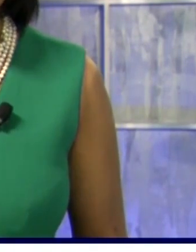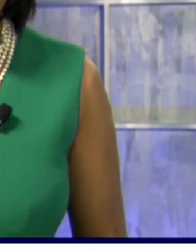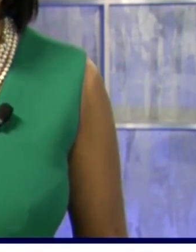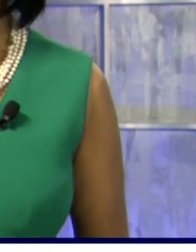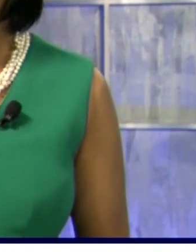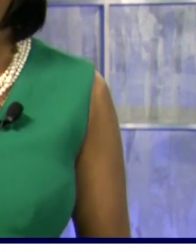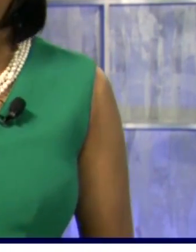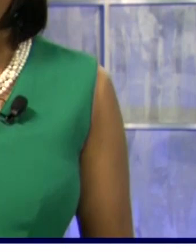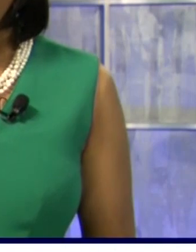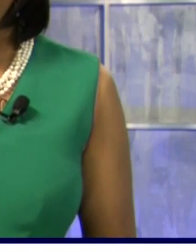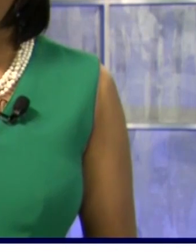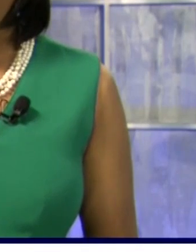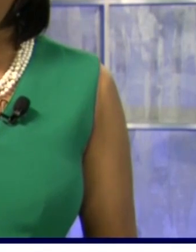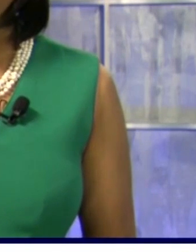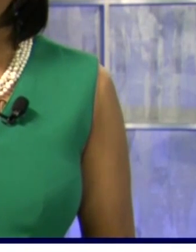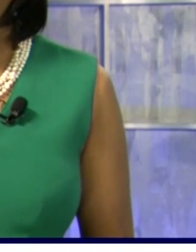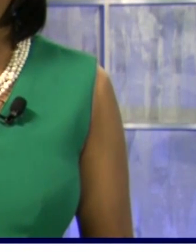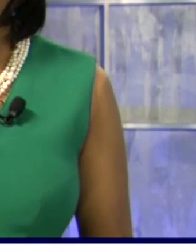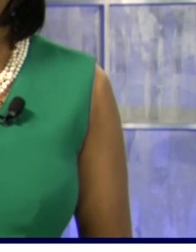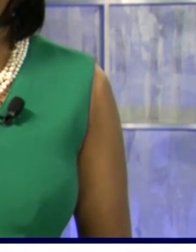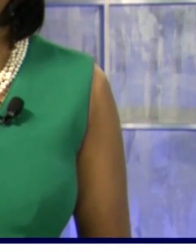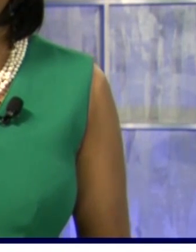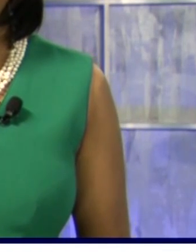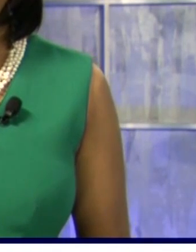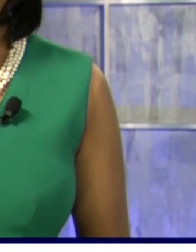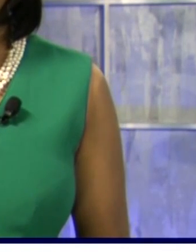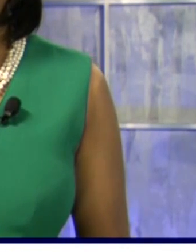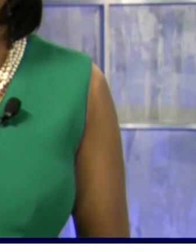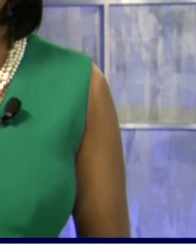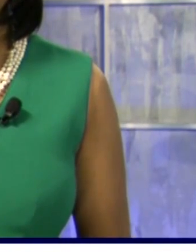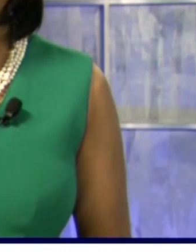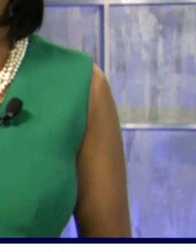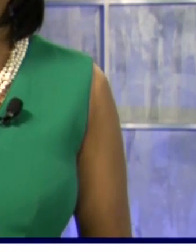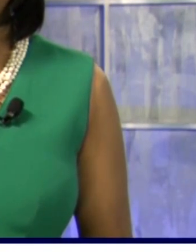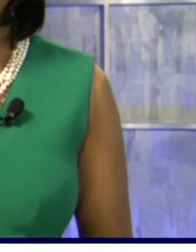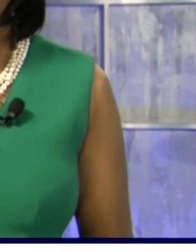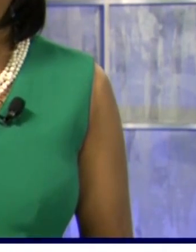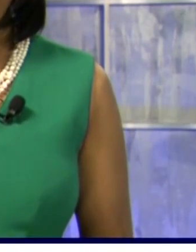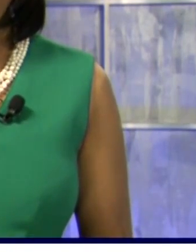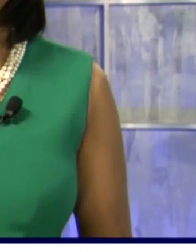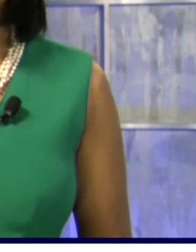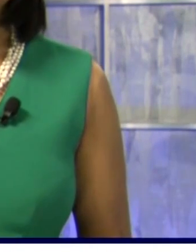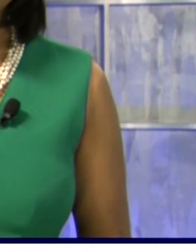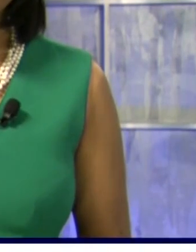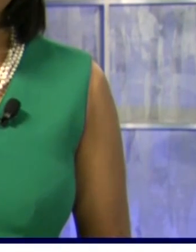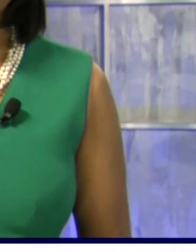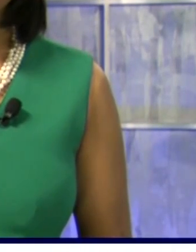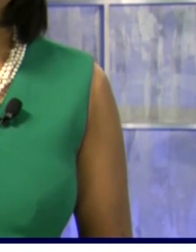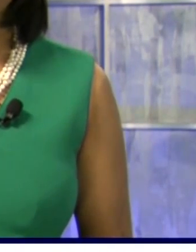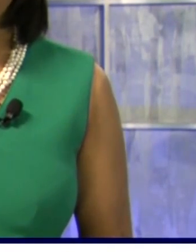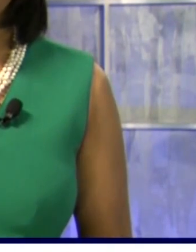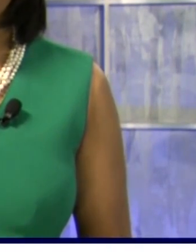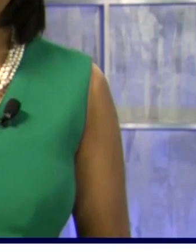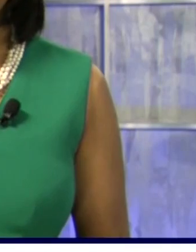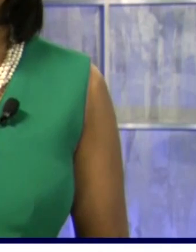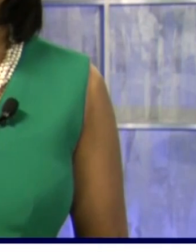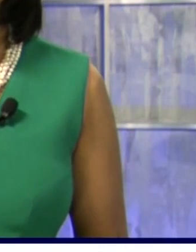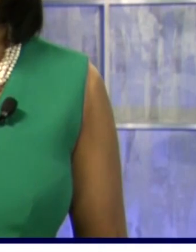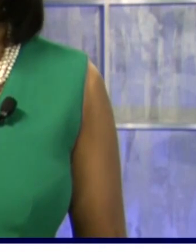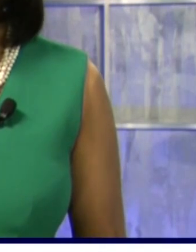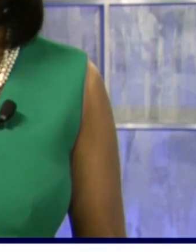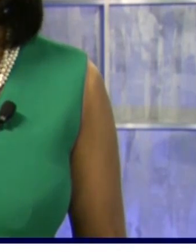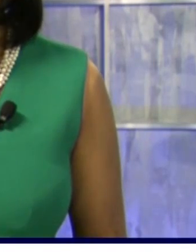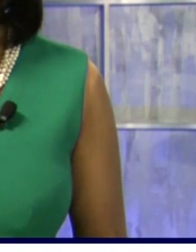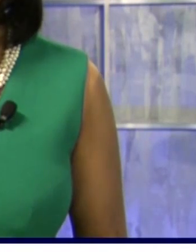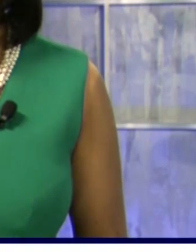sexual behavior. The upper house of Parliament weighs in on the plastics ban. A new system coming to allow vendors